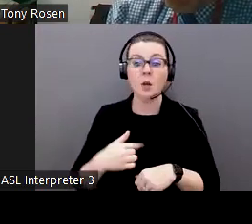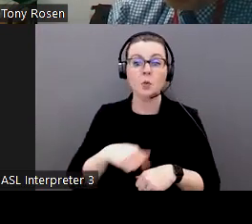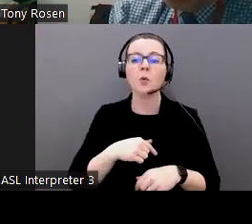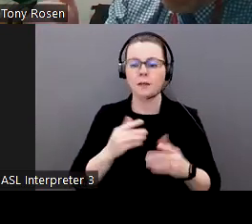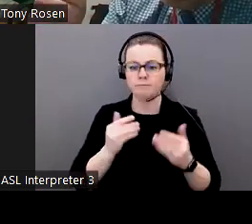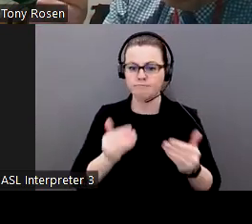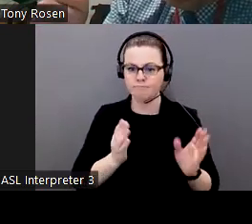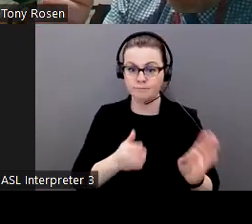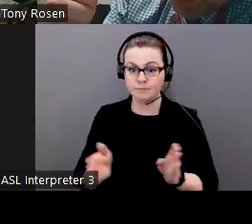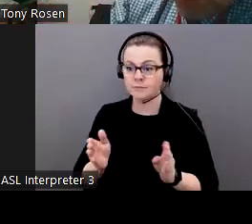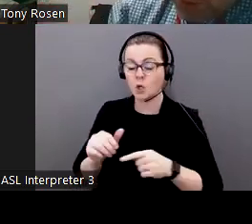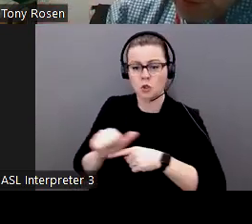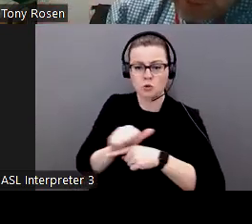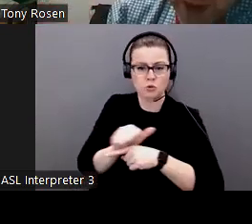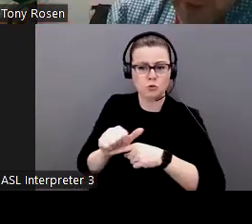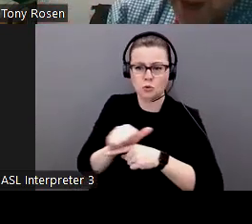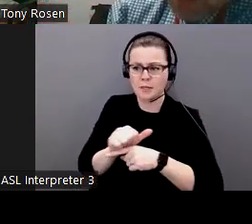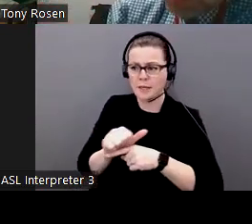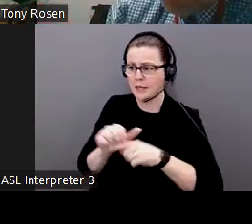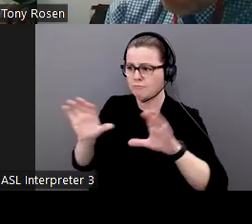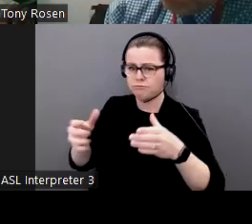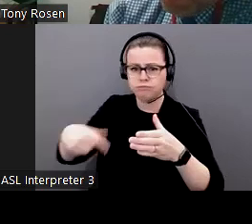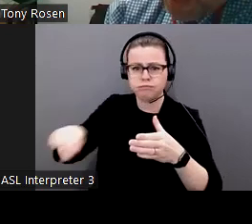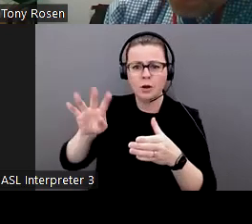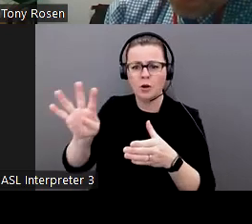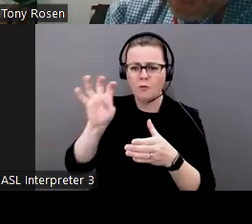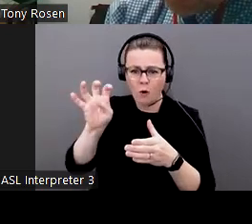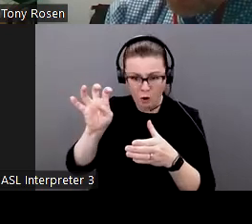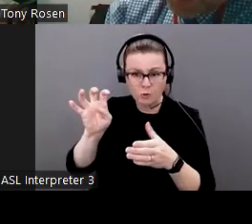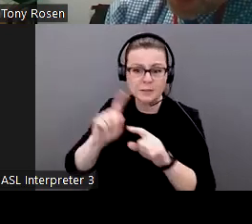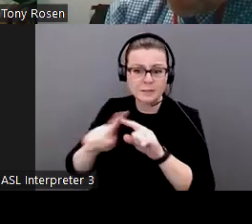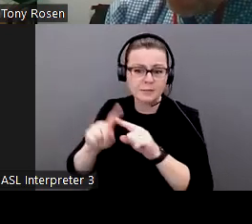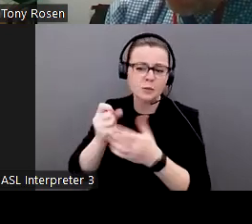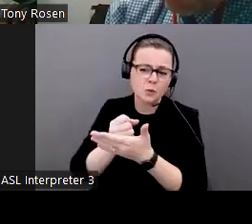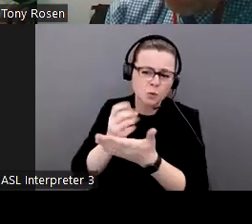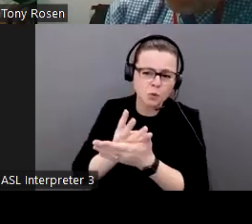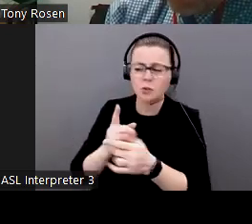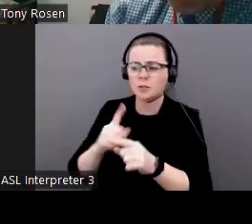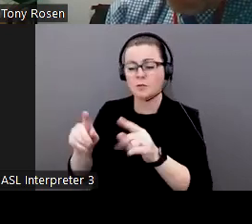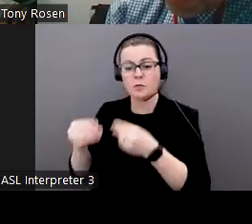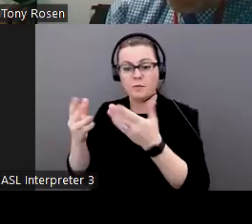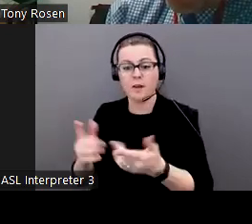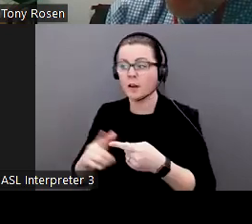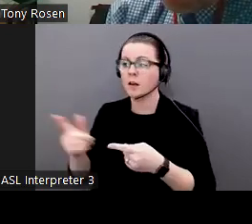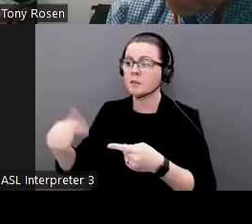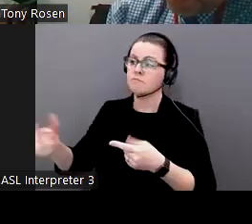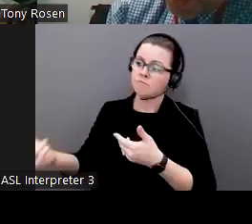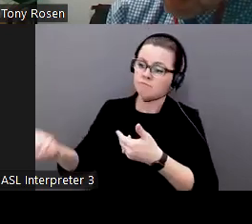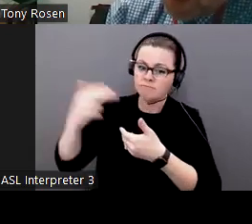hospital providers. We gave social work grand rounds. We met we presented at